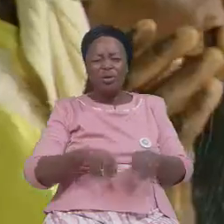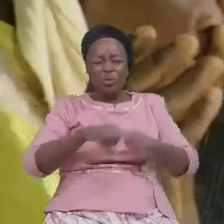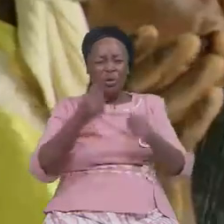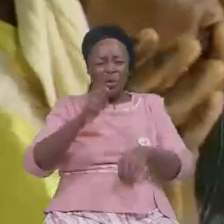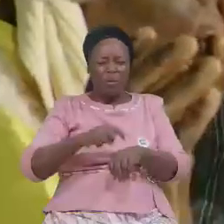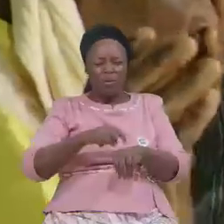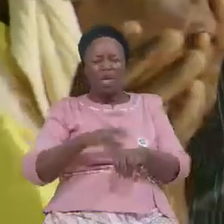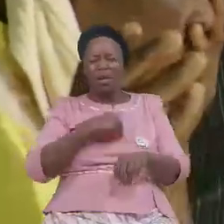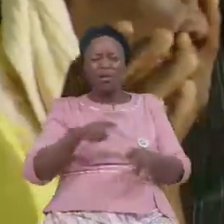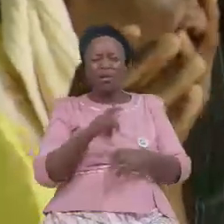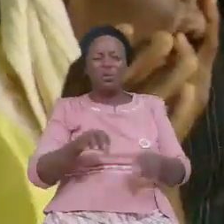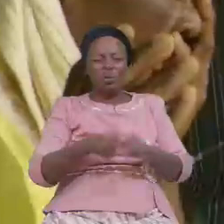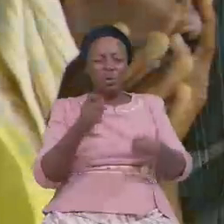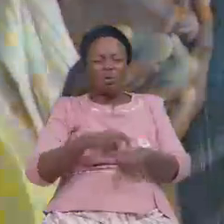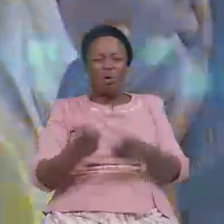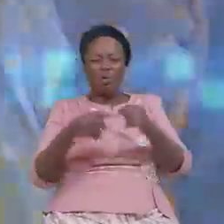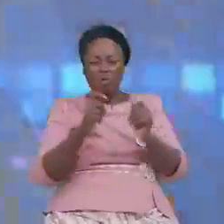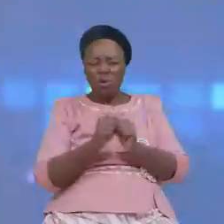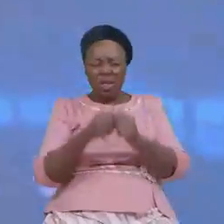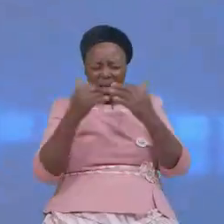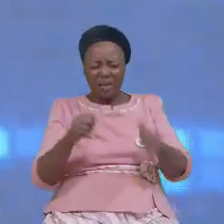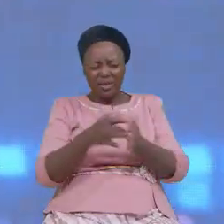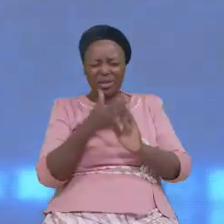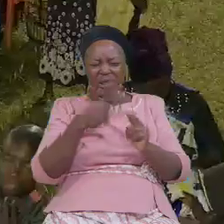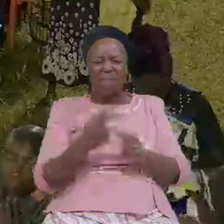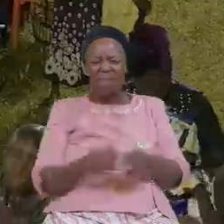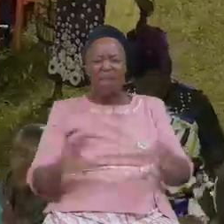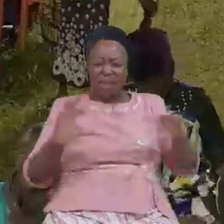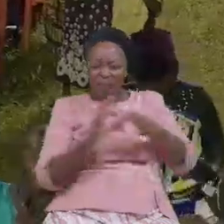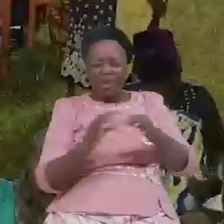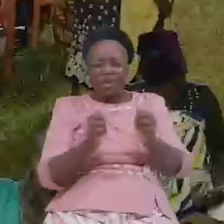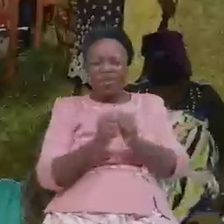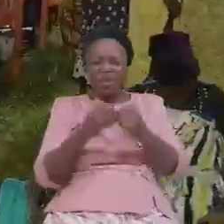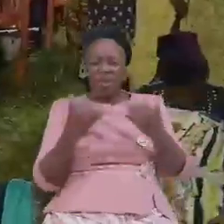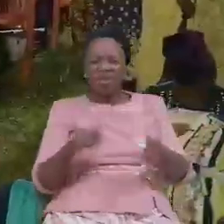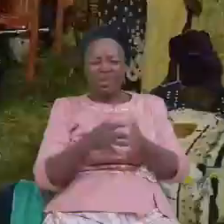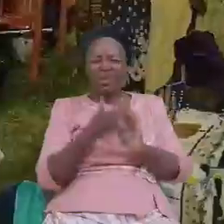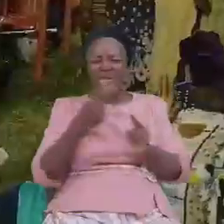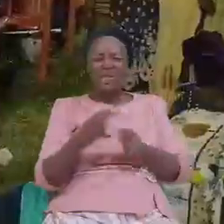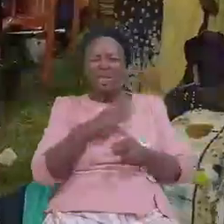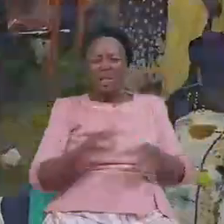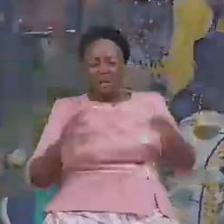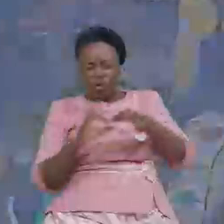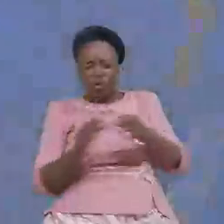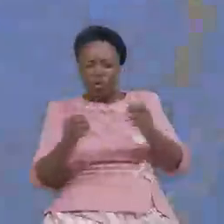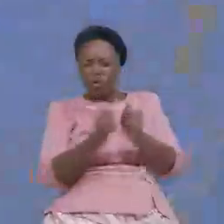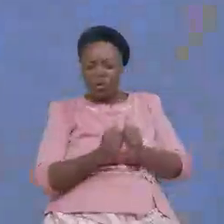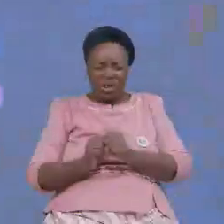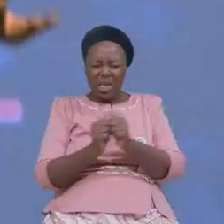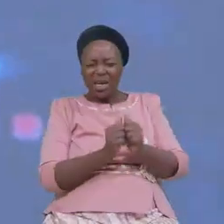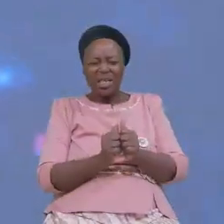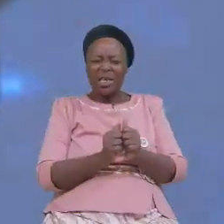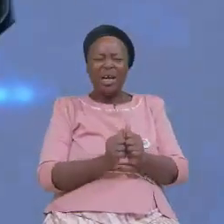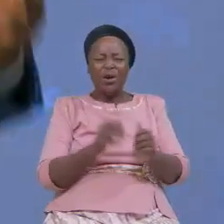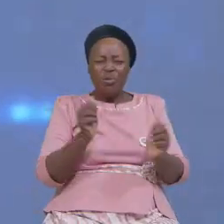now. They are lined together now. Be joined together with strength